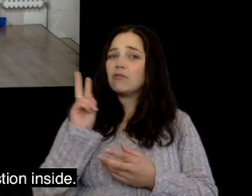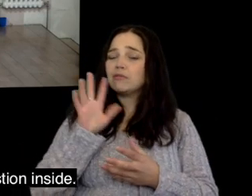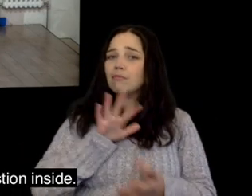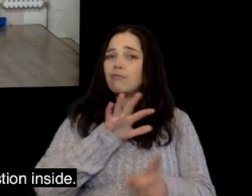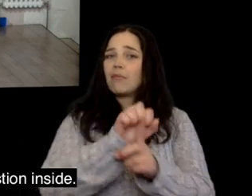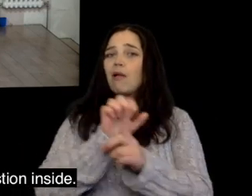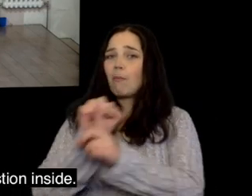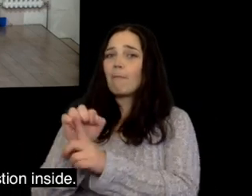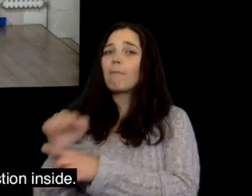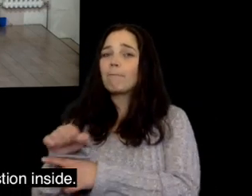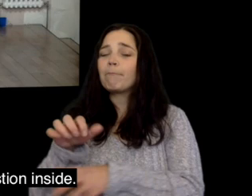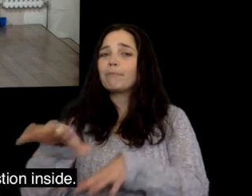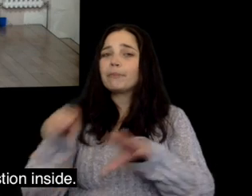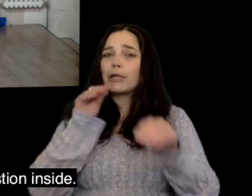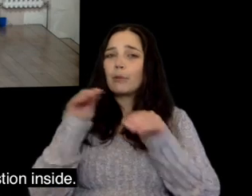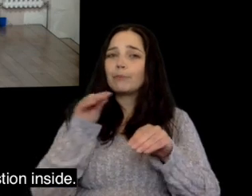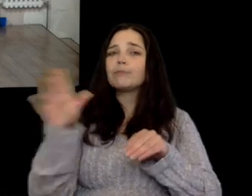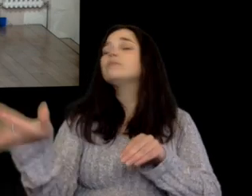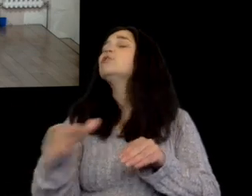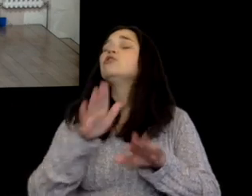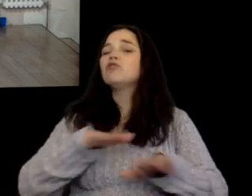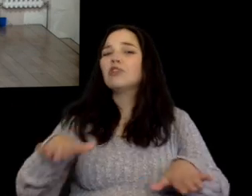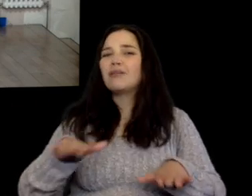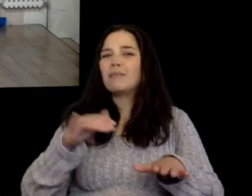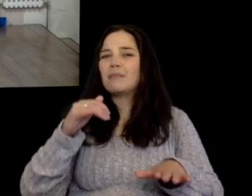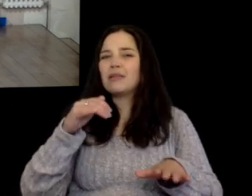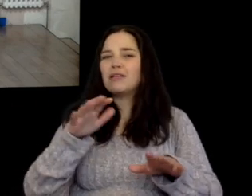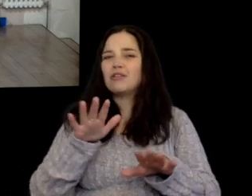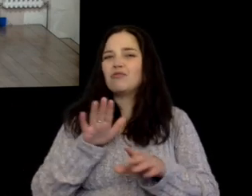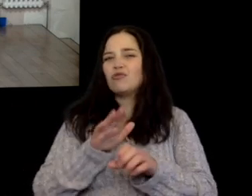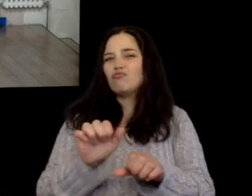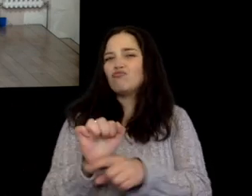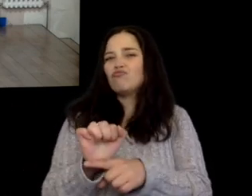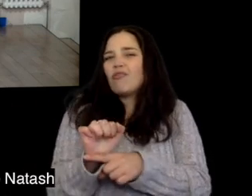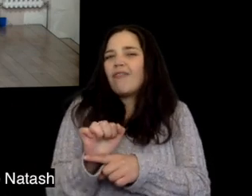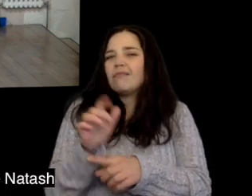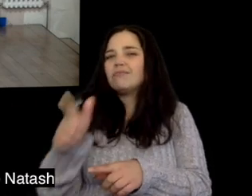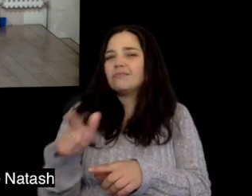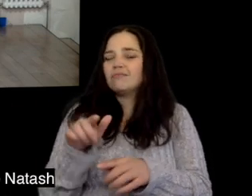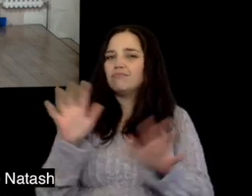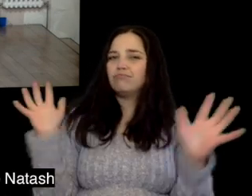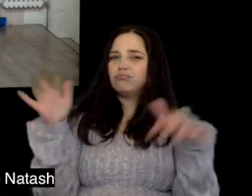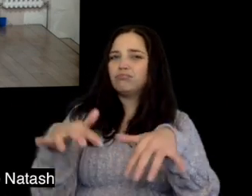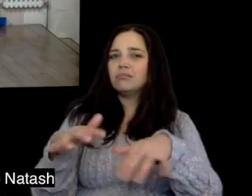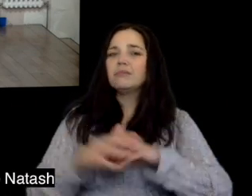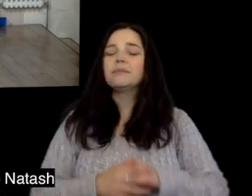the children before the rest of us leave the sanctuary, and it might avoid a bit of congestion outside.